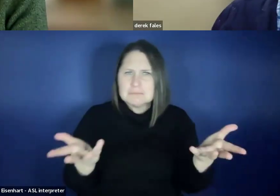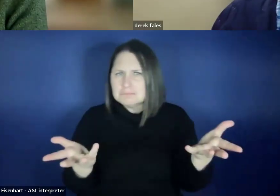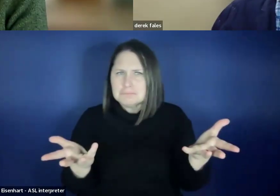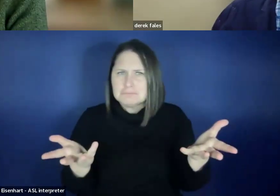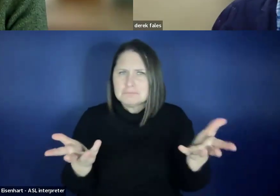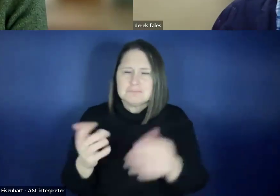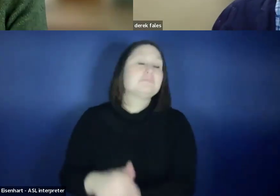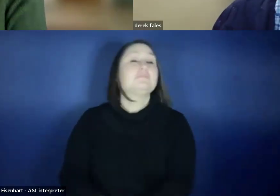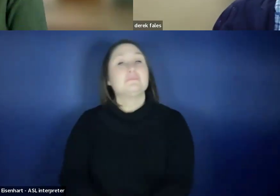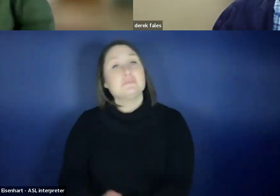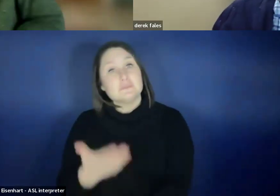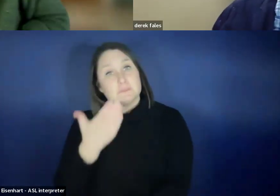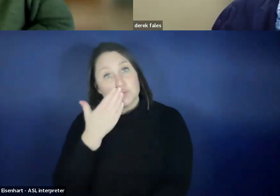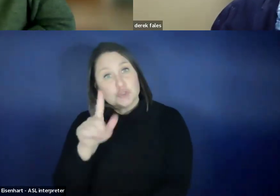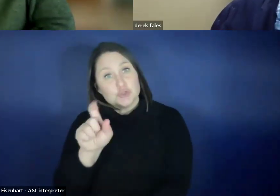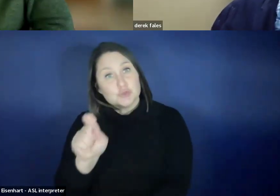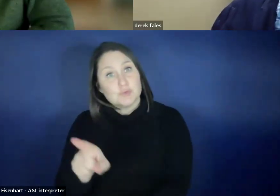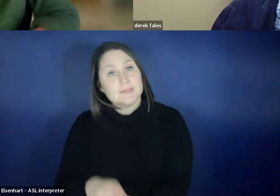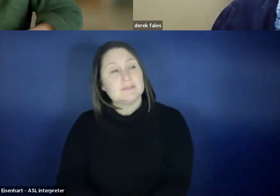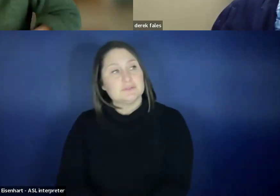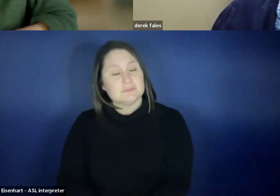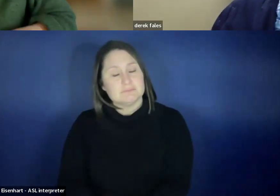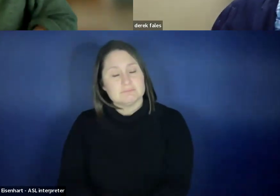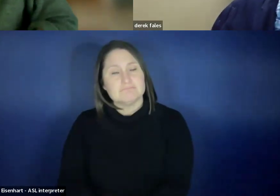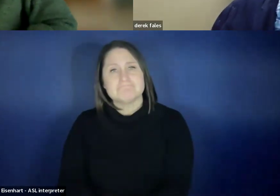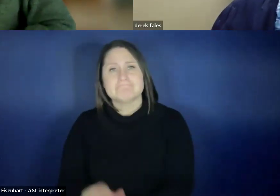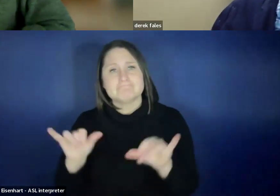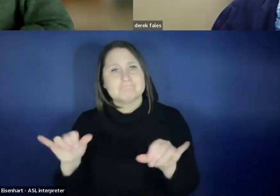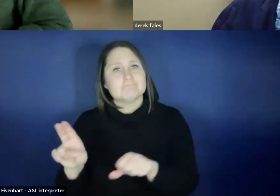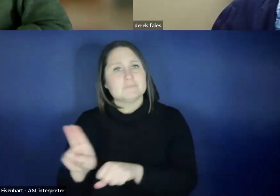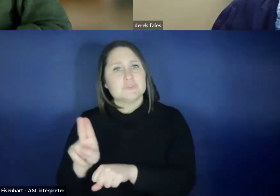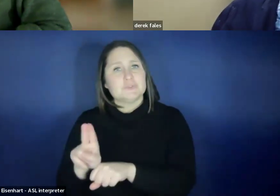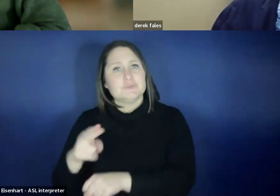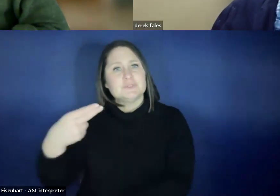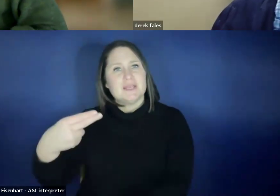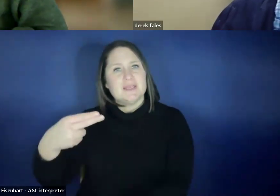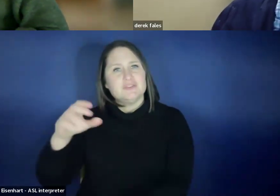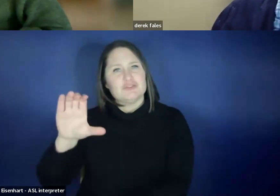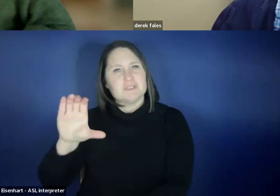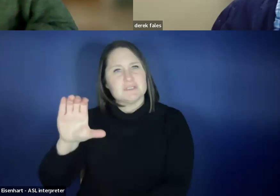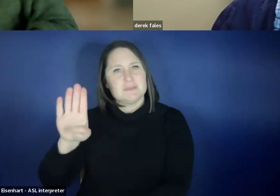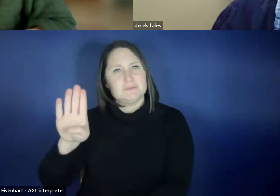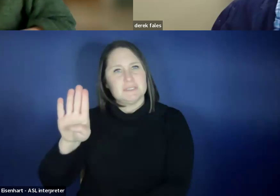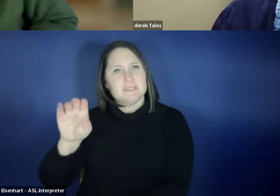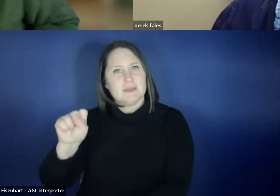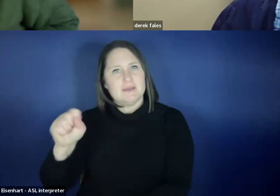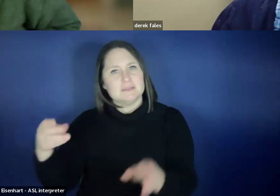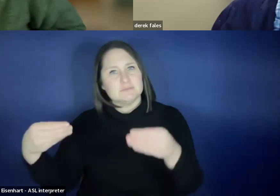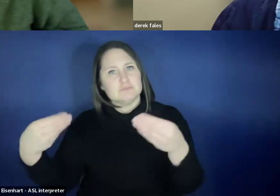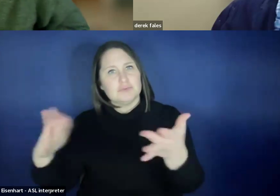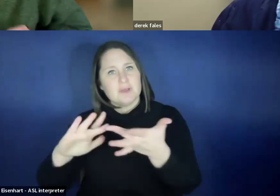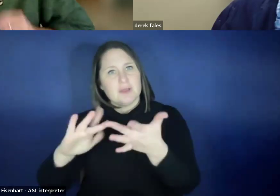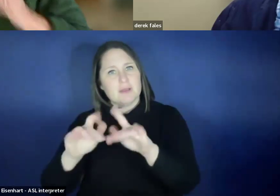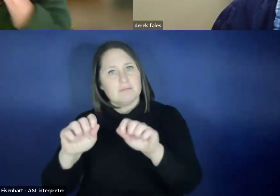Great question. So we will continue to use the HCBS provider portal. And if